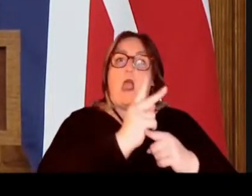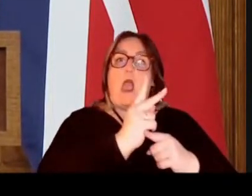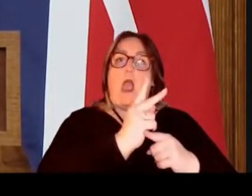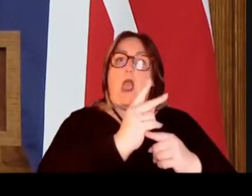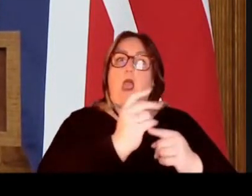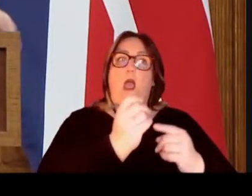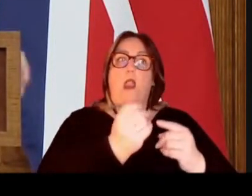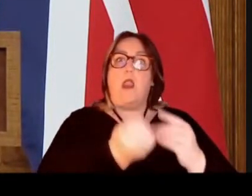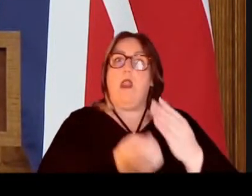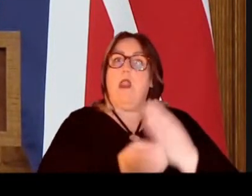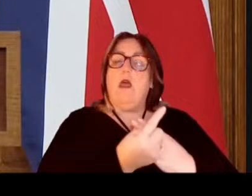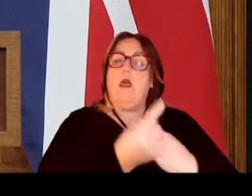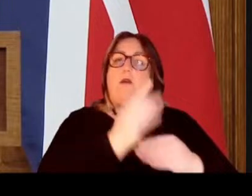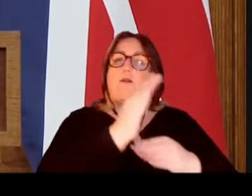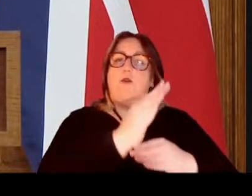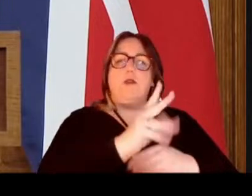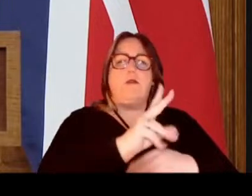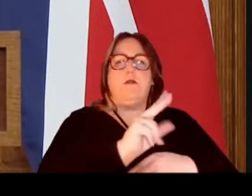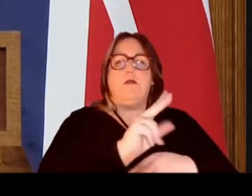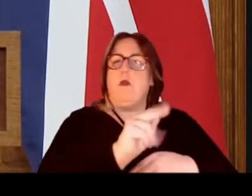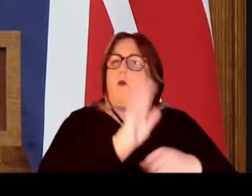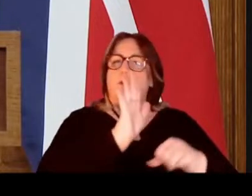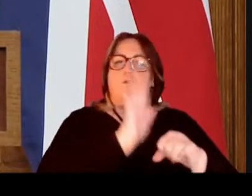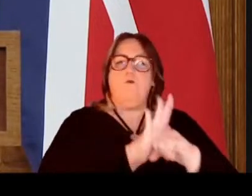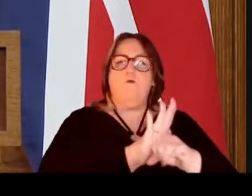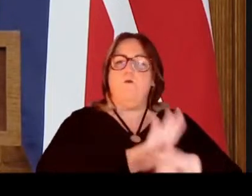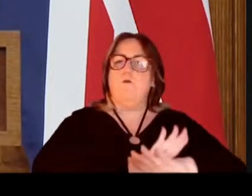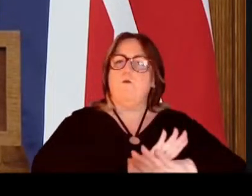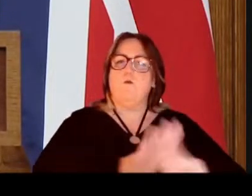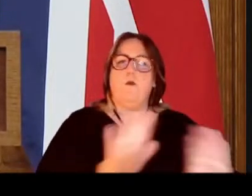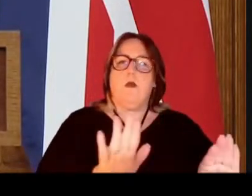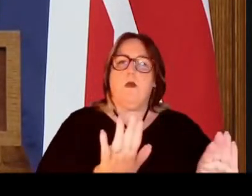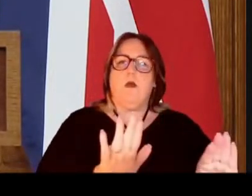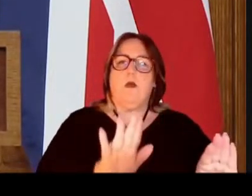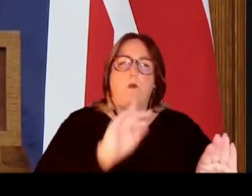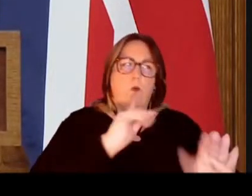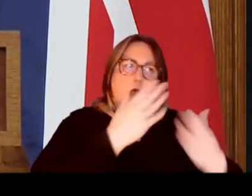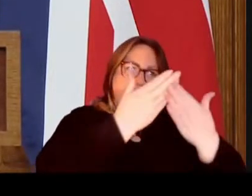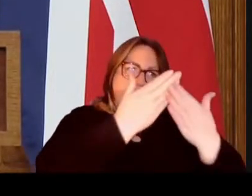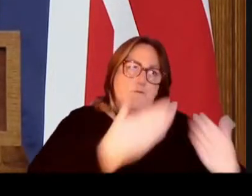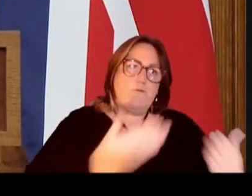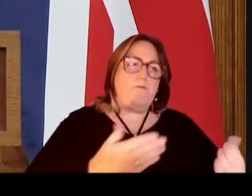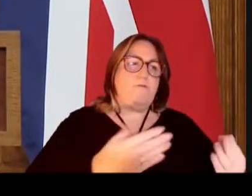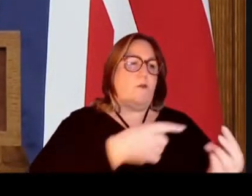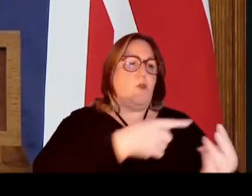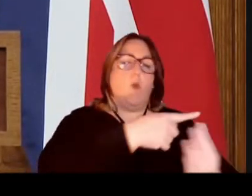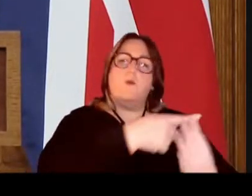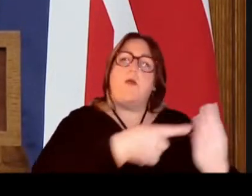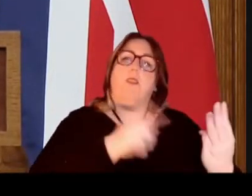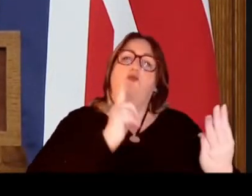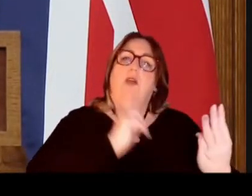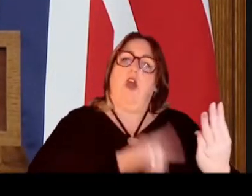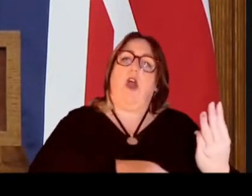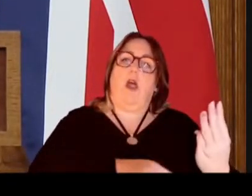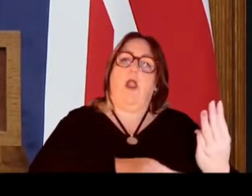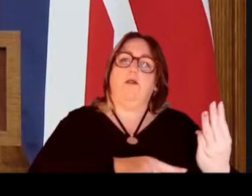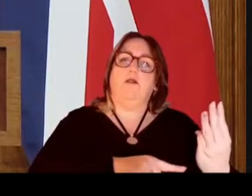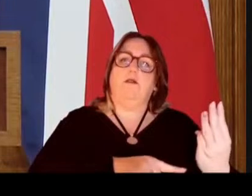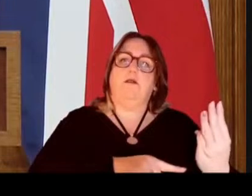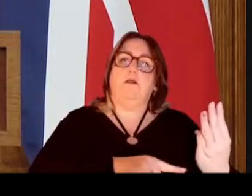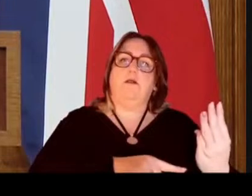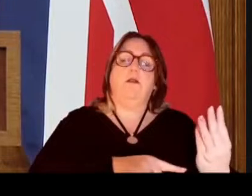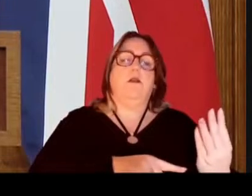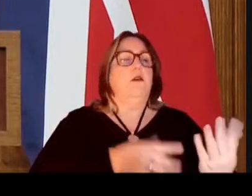girls and deliver not just justice, but the change that the people and families of